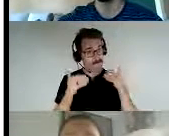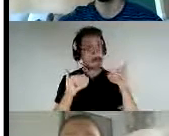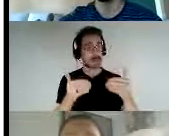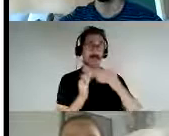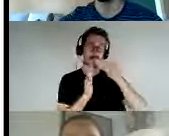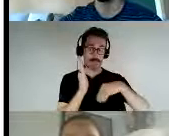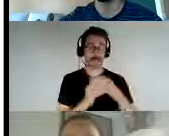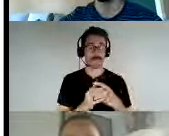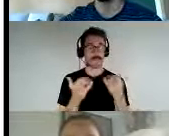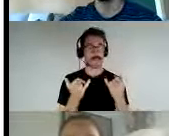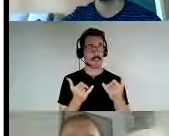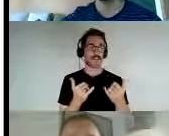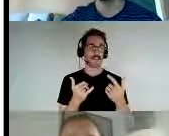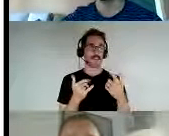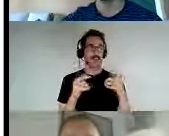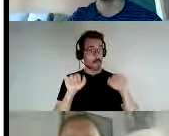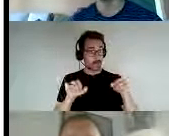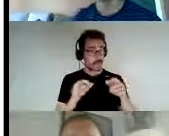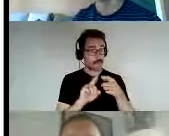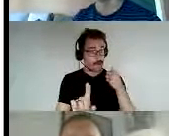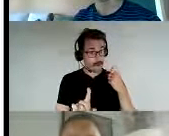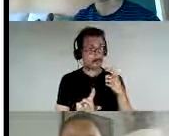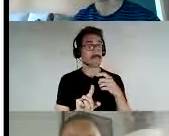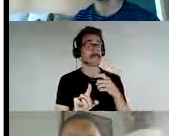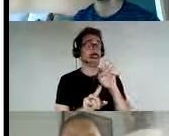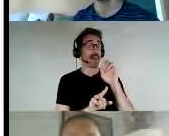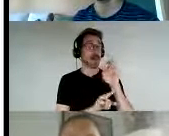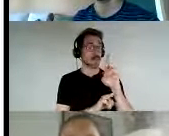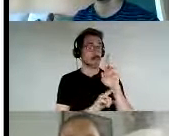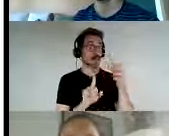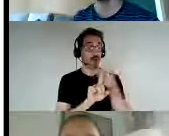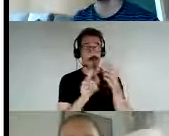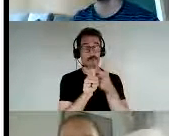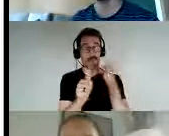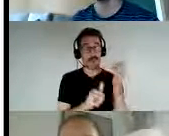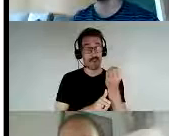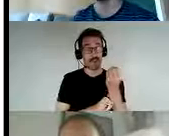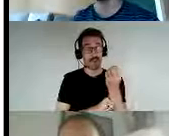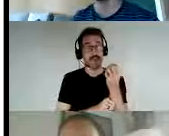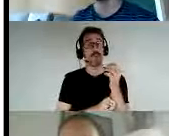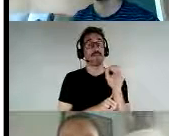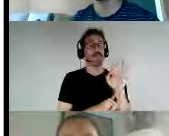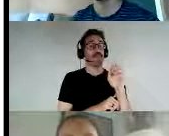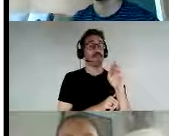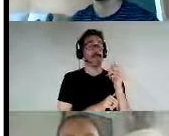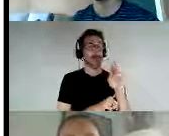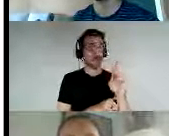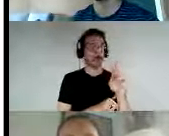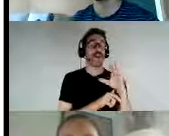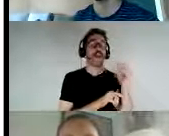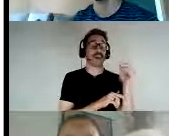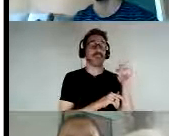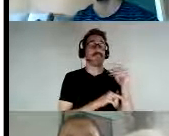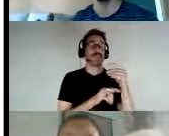a wonderful collaboration between Elder Abuse Prevention Ontario, FARFO, and Senior Pride Network. Elder Abuse